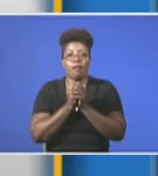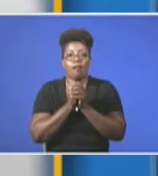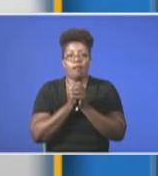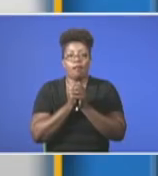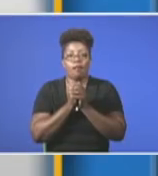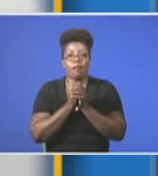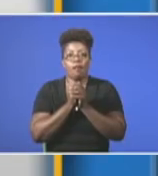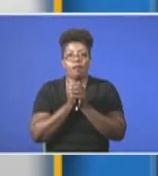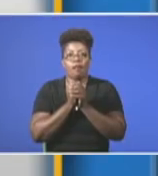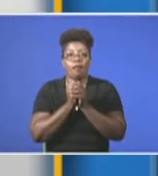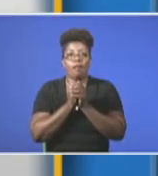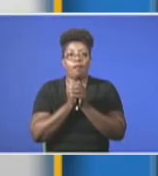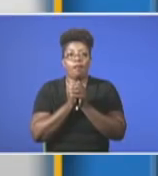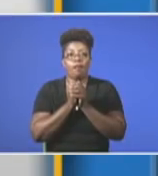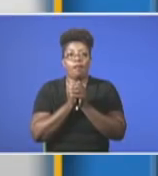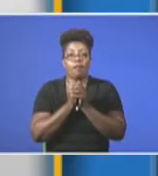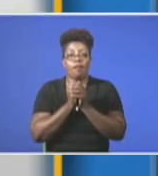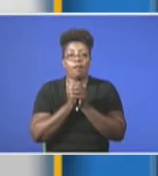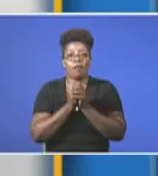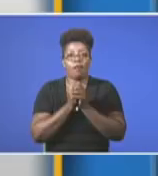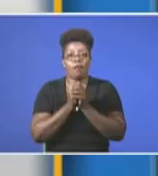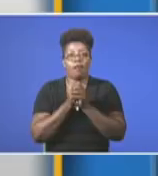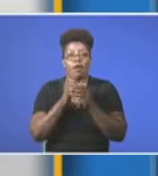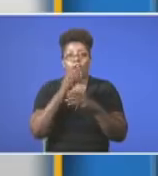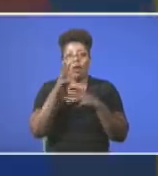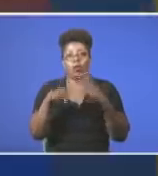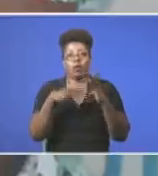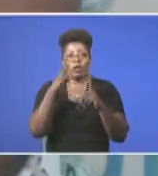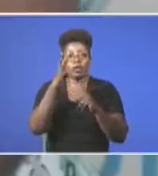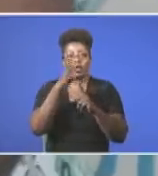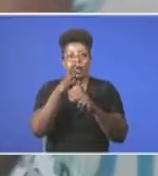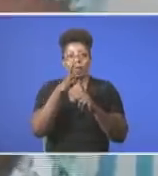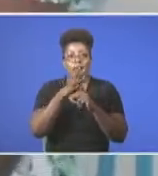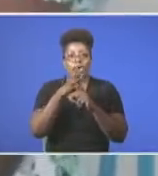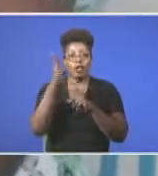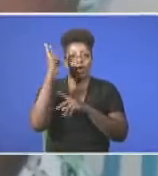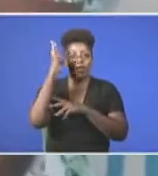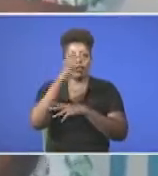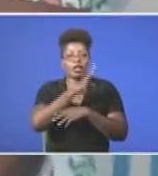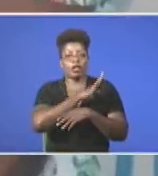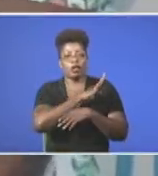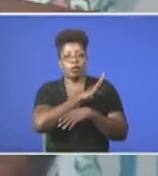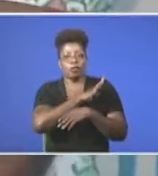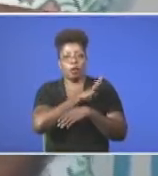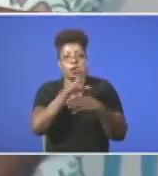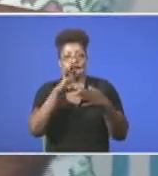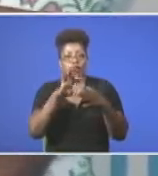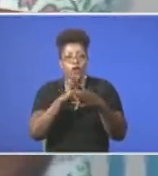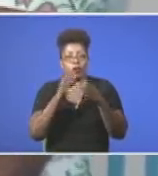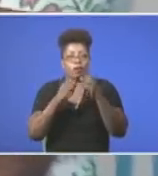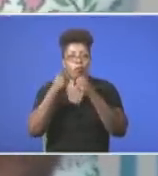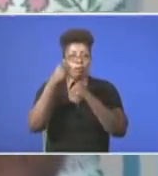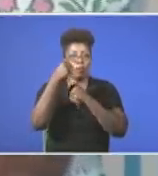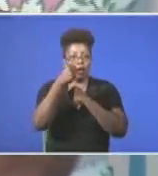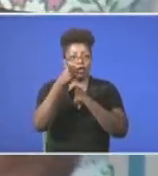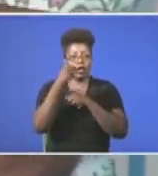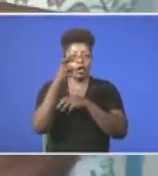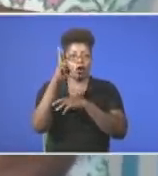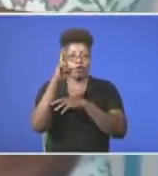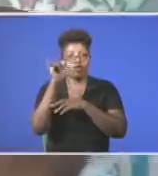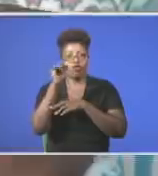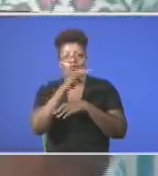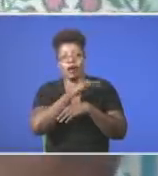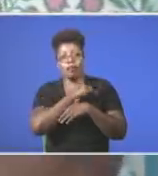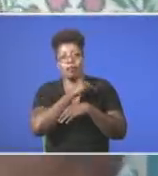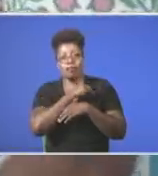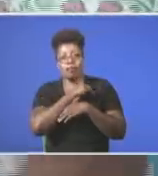4-3. Former world champion Riddick Bowe is in town, and he's joining up with former Bahamian boxer turned coach Ray Manis Jr. to provide